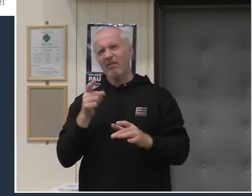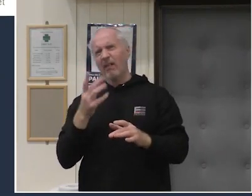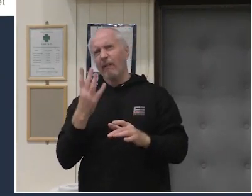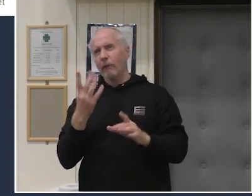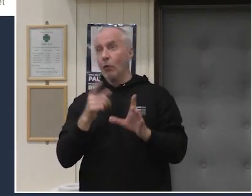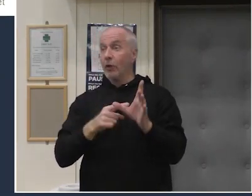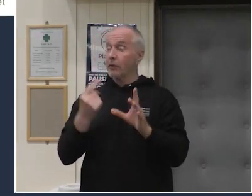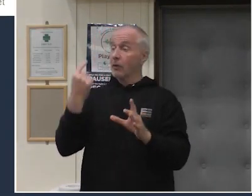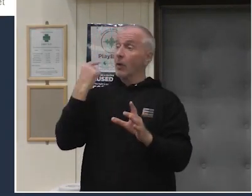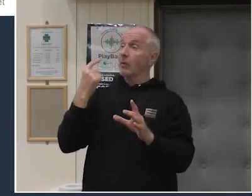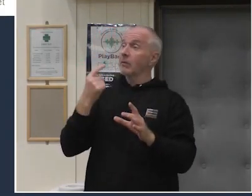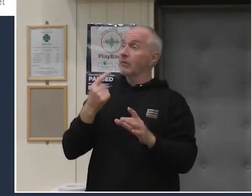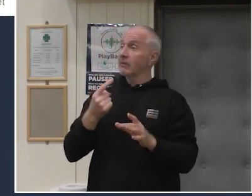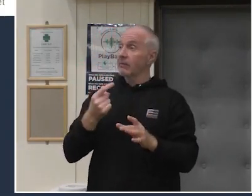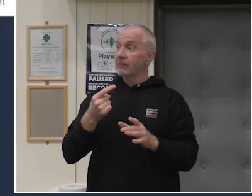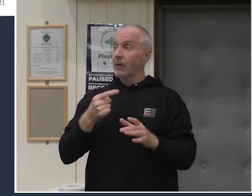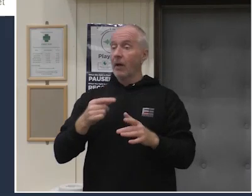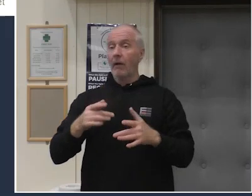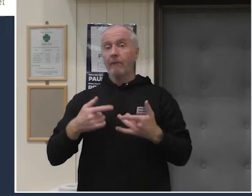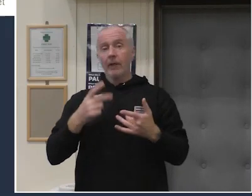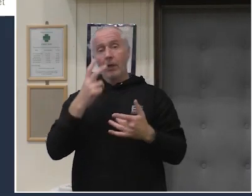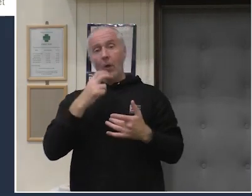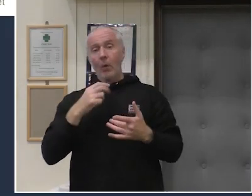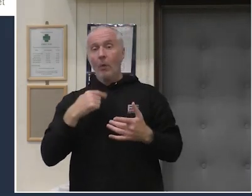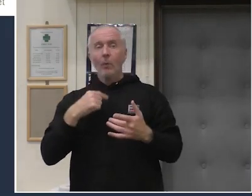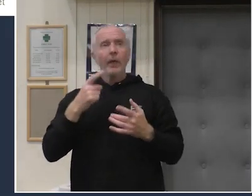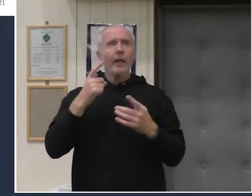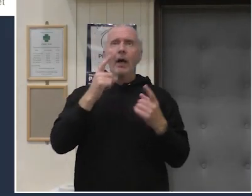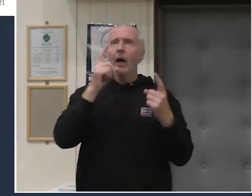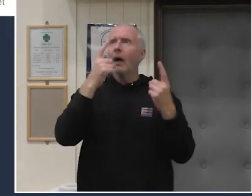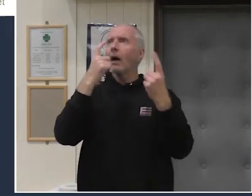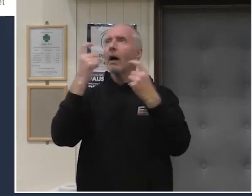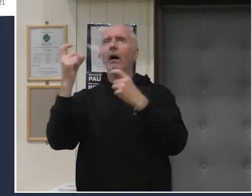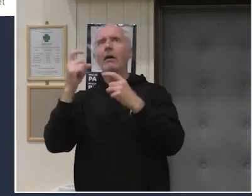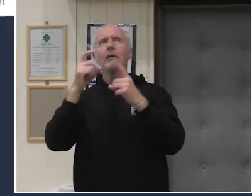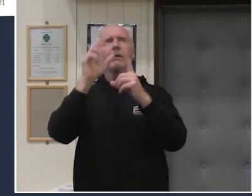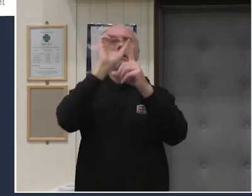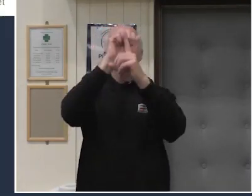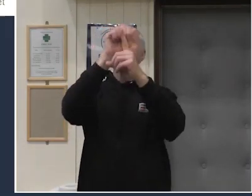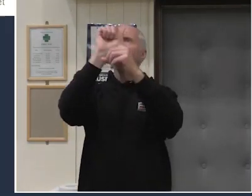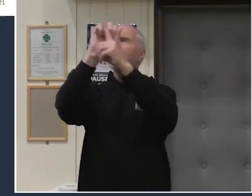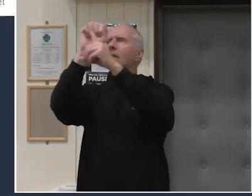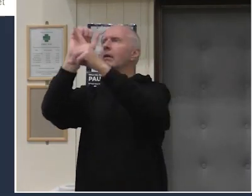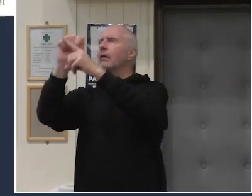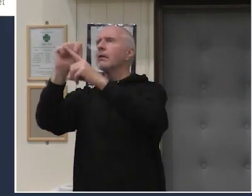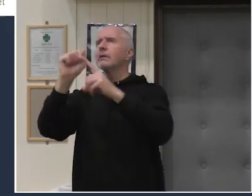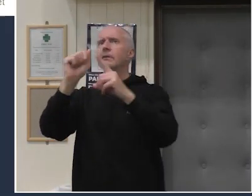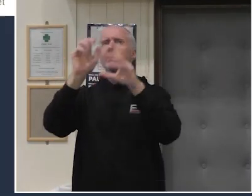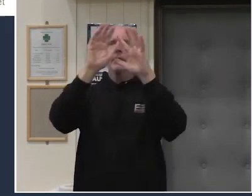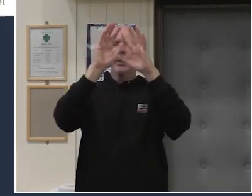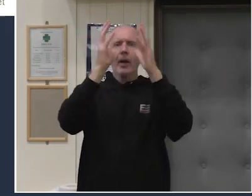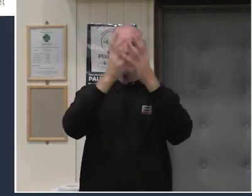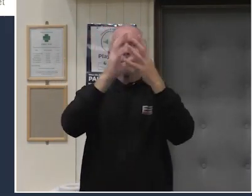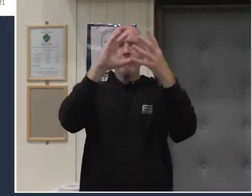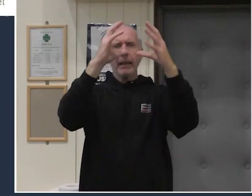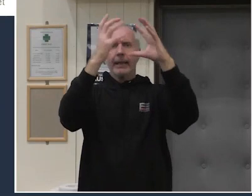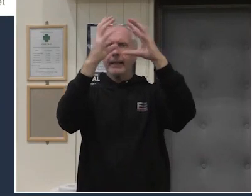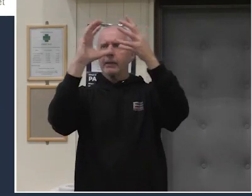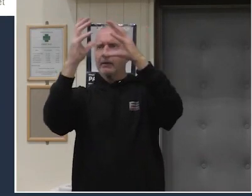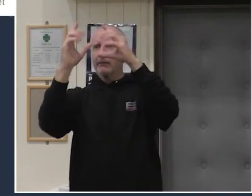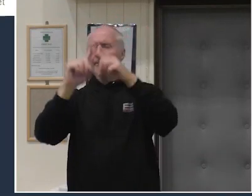that we were discovering a hell of a lot of planets, and there's quite a lot that are similar to Earth that we were particularly looking for,